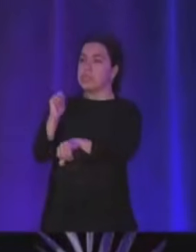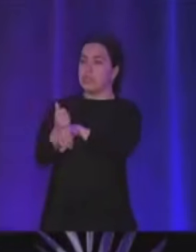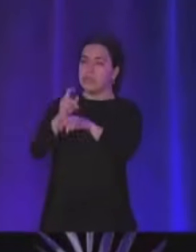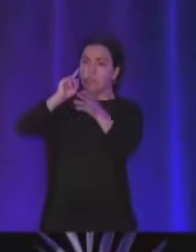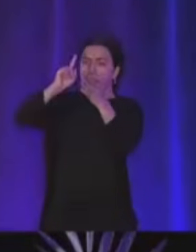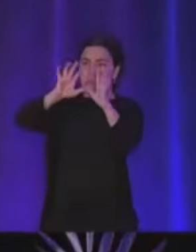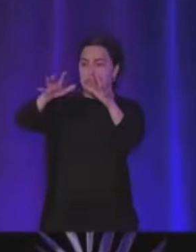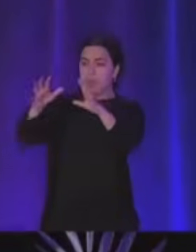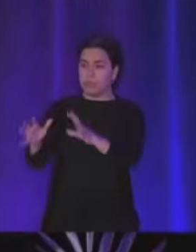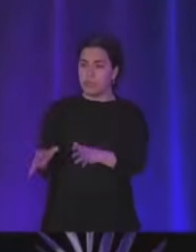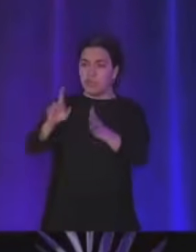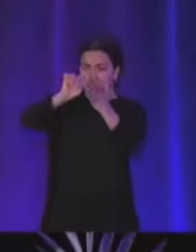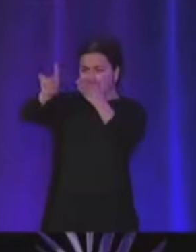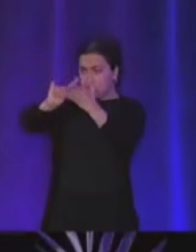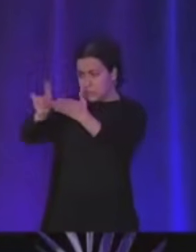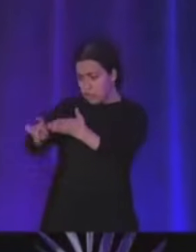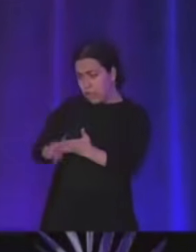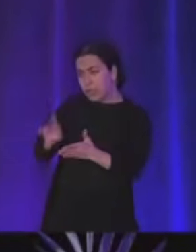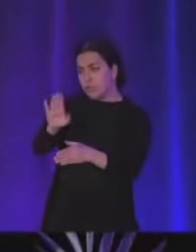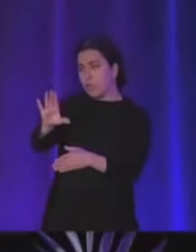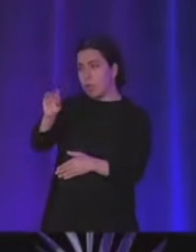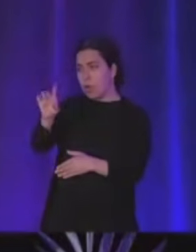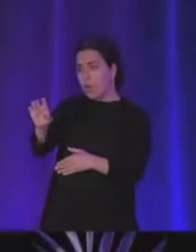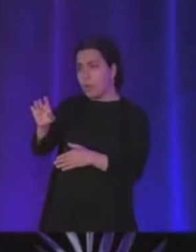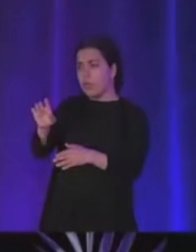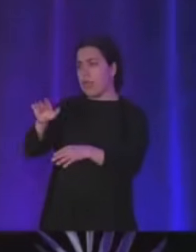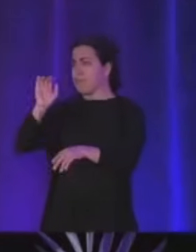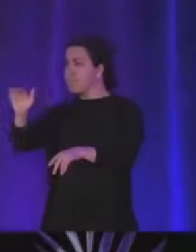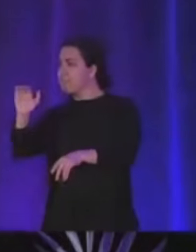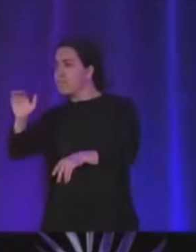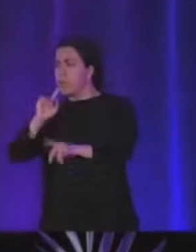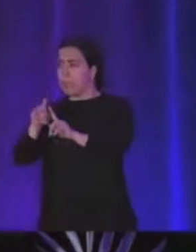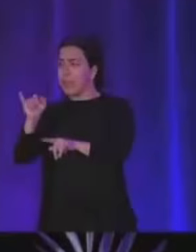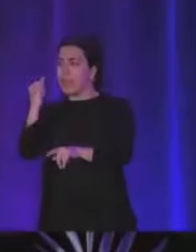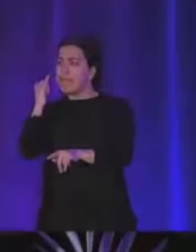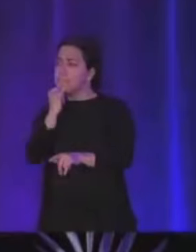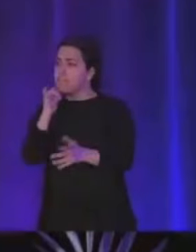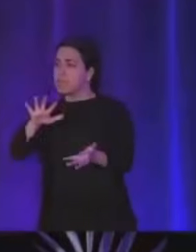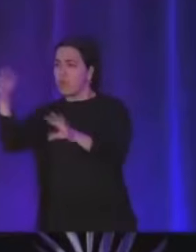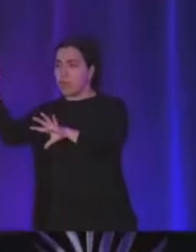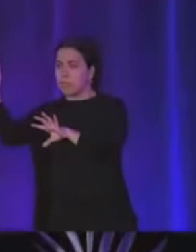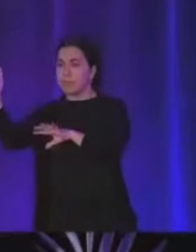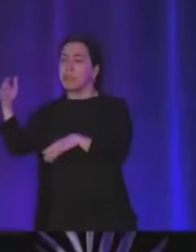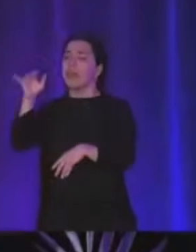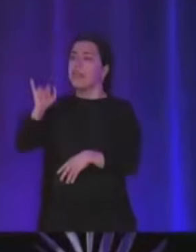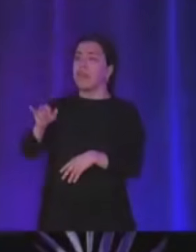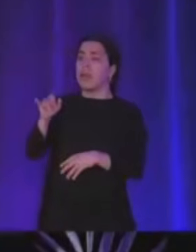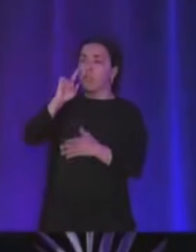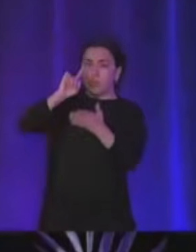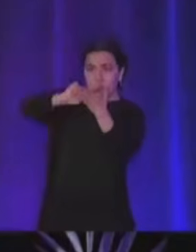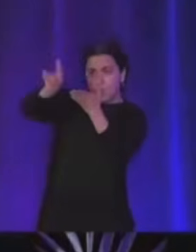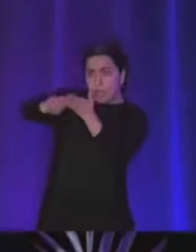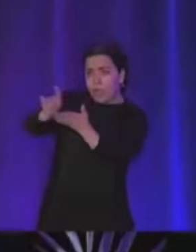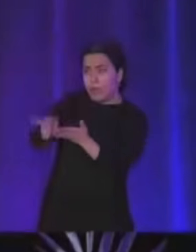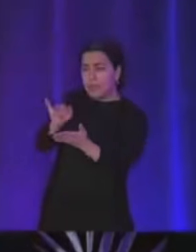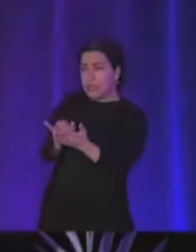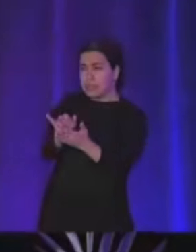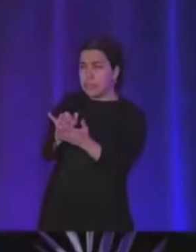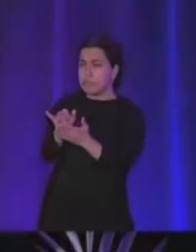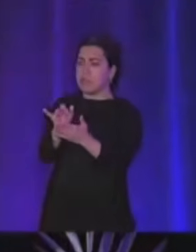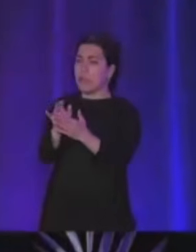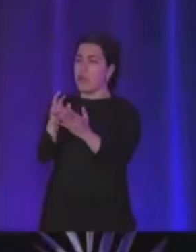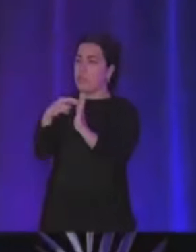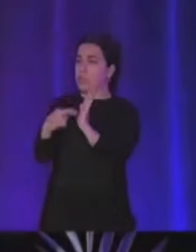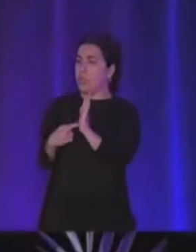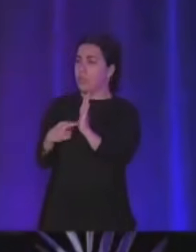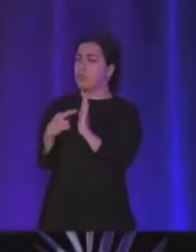that actually look at the logic of your code and yell at you about it. And each of those checks is a discrete rule. A rule is a set